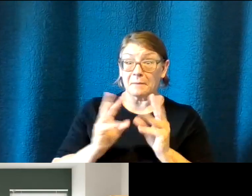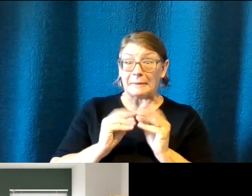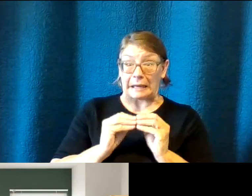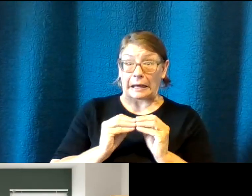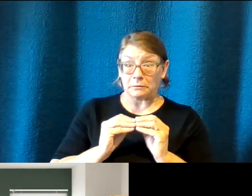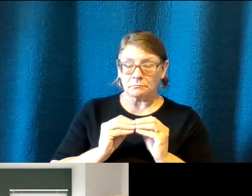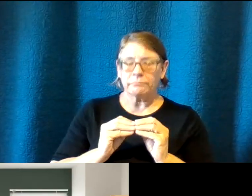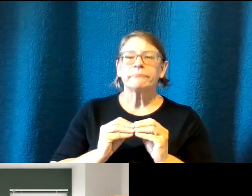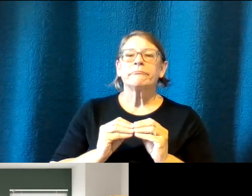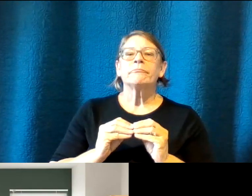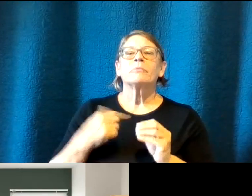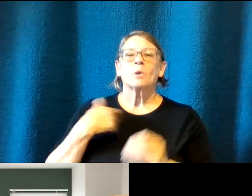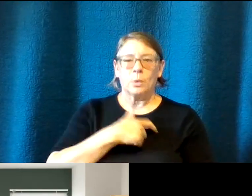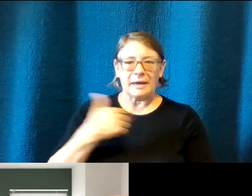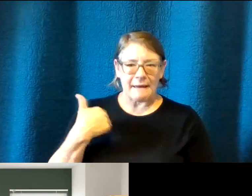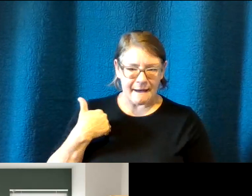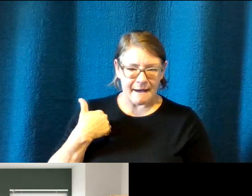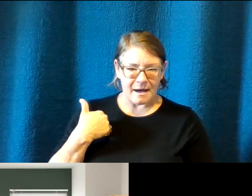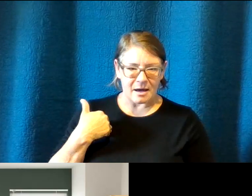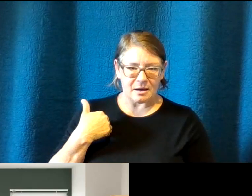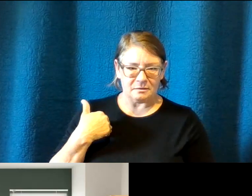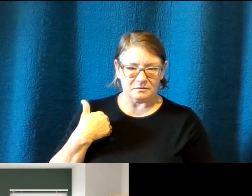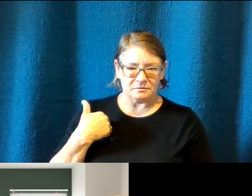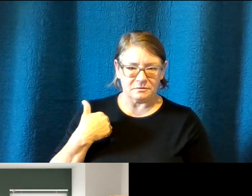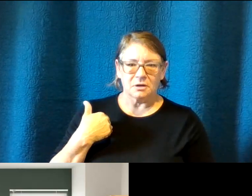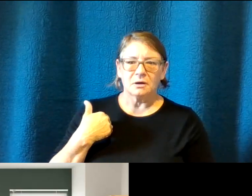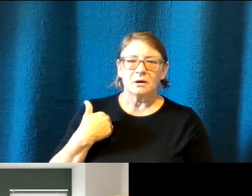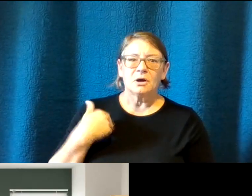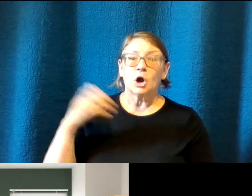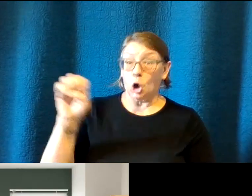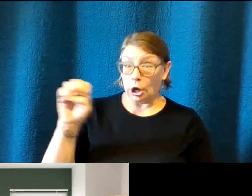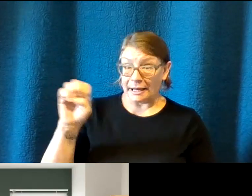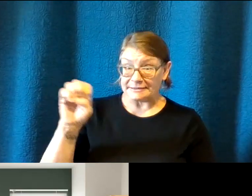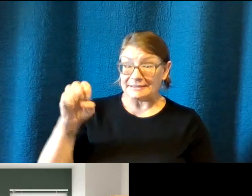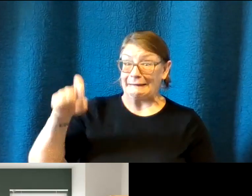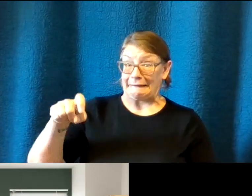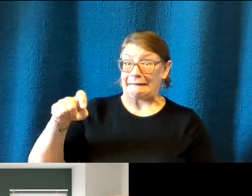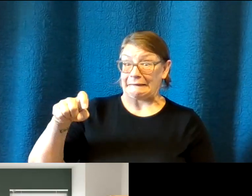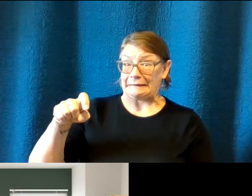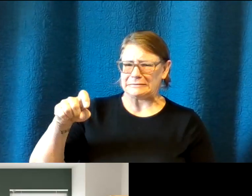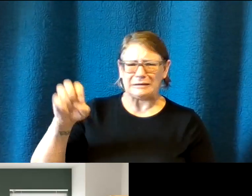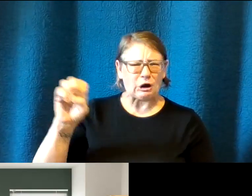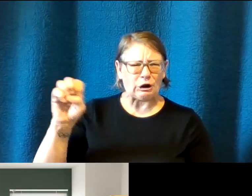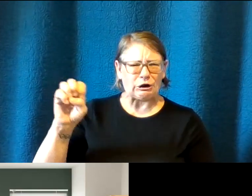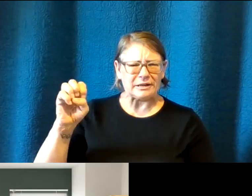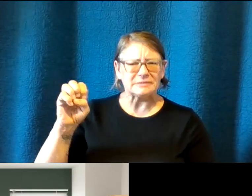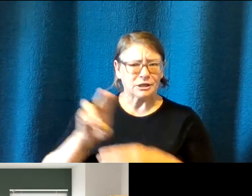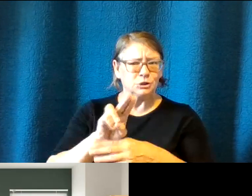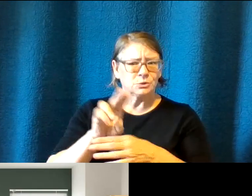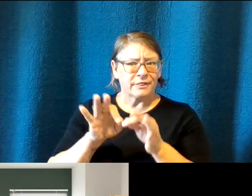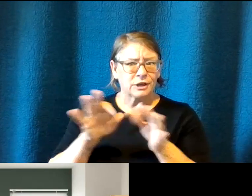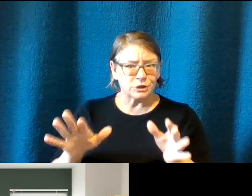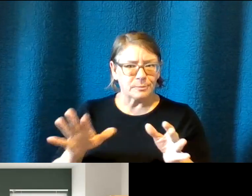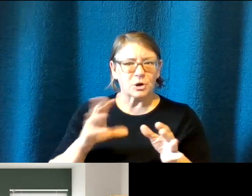meeting. So we have a couple people. Ernest I think Ernest is using the interpreter,